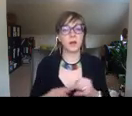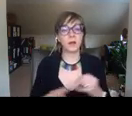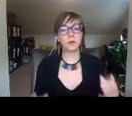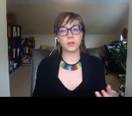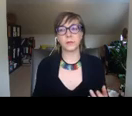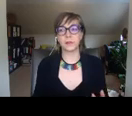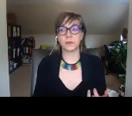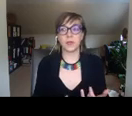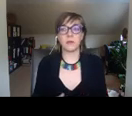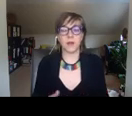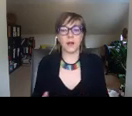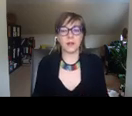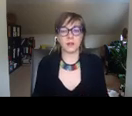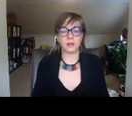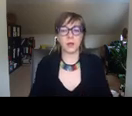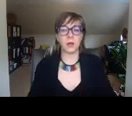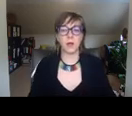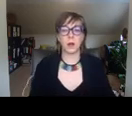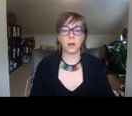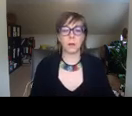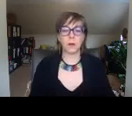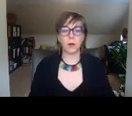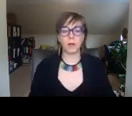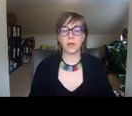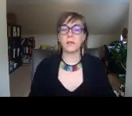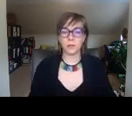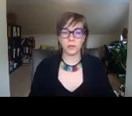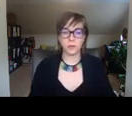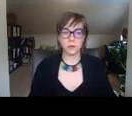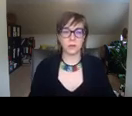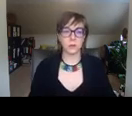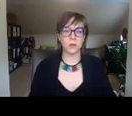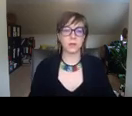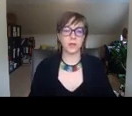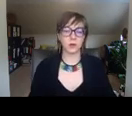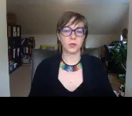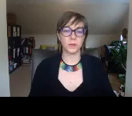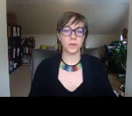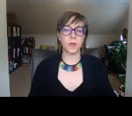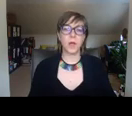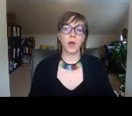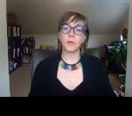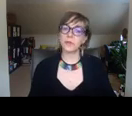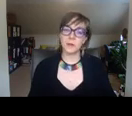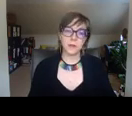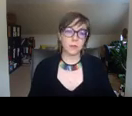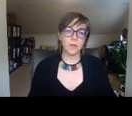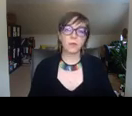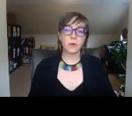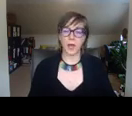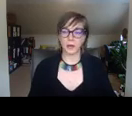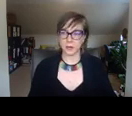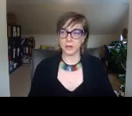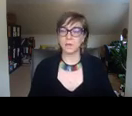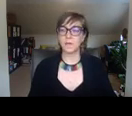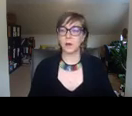it. Not only just because do they even have access to it, but are they conversant with the technology? The same thing with